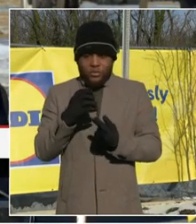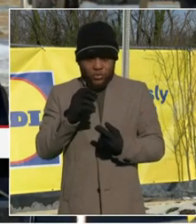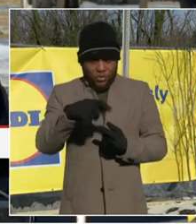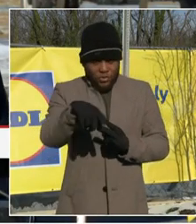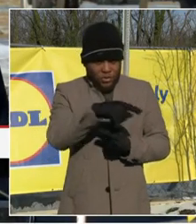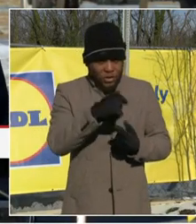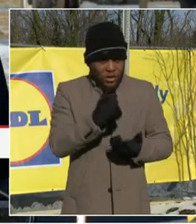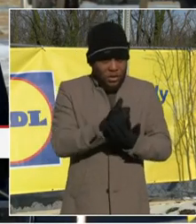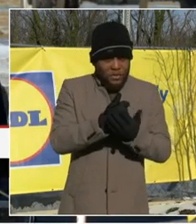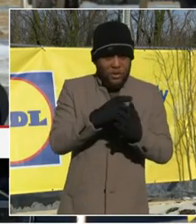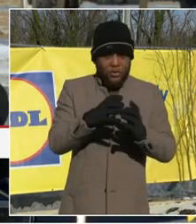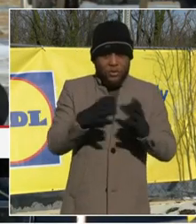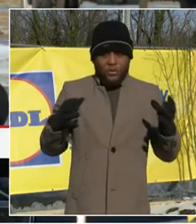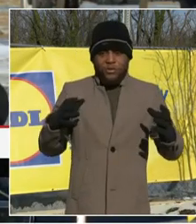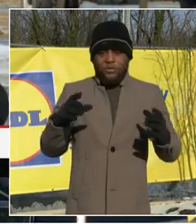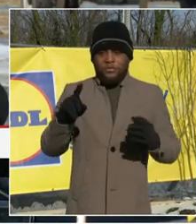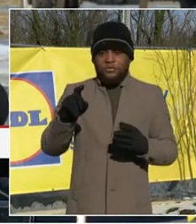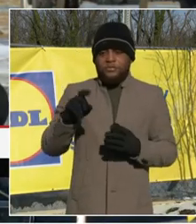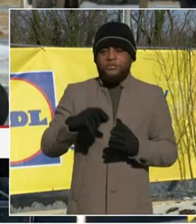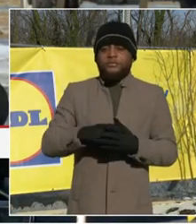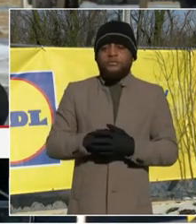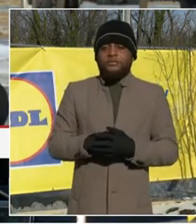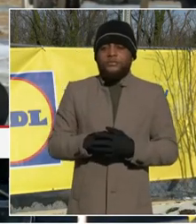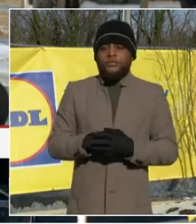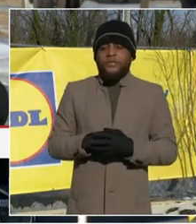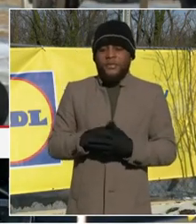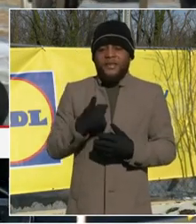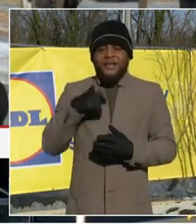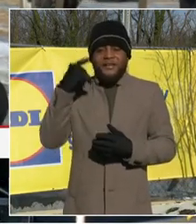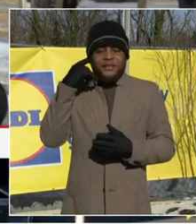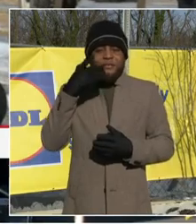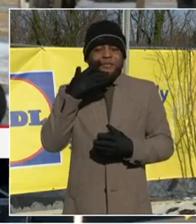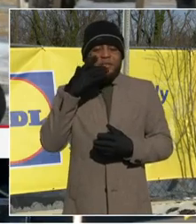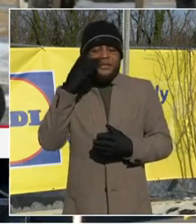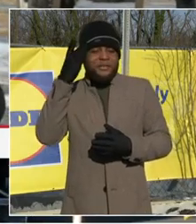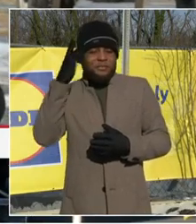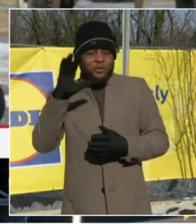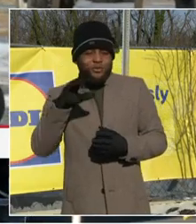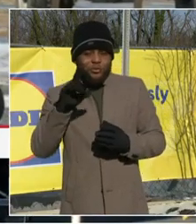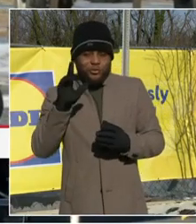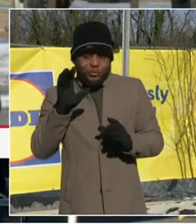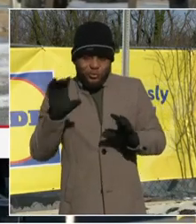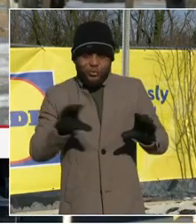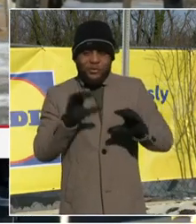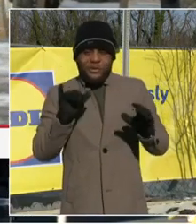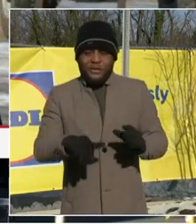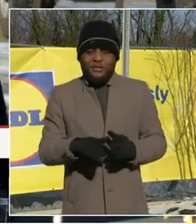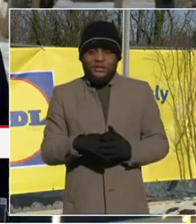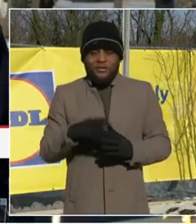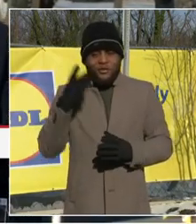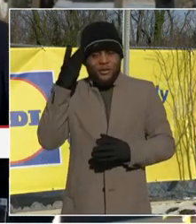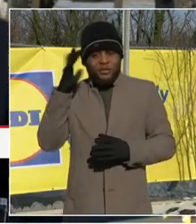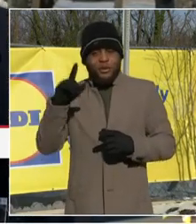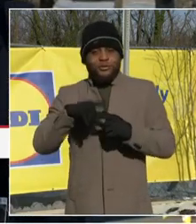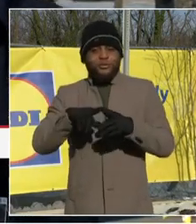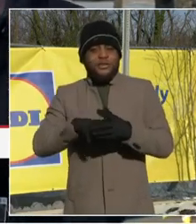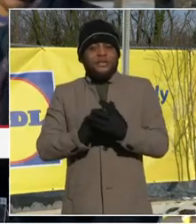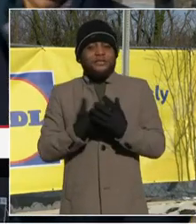there's ample opportunity in the district for them to do that. And how smart of them to start right here at Skyland.